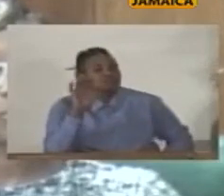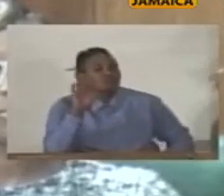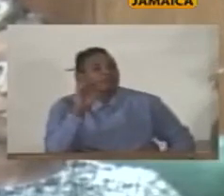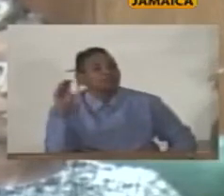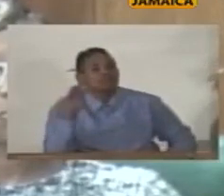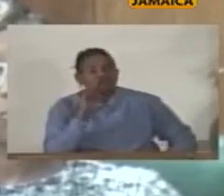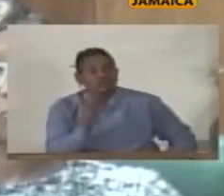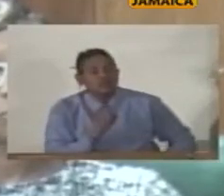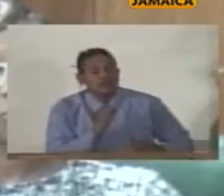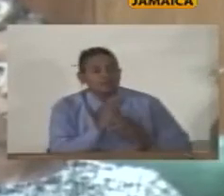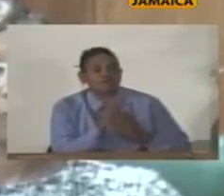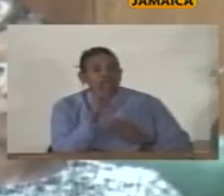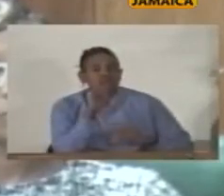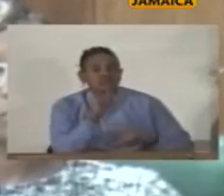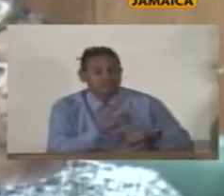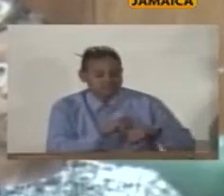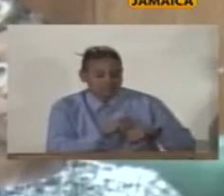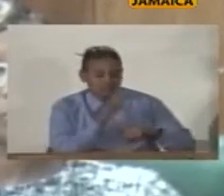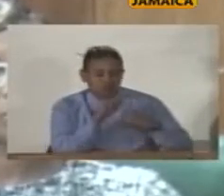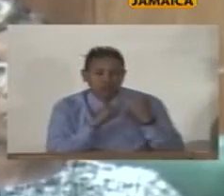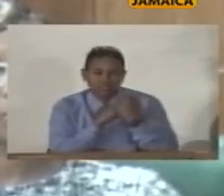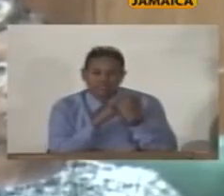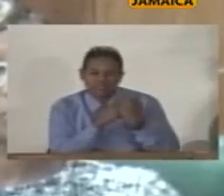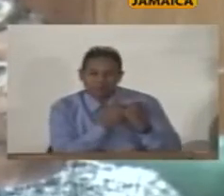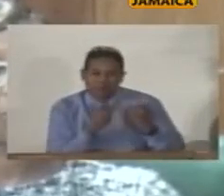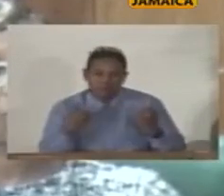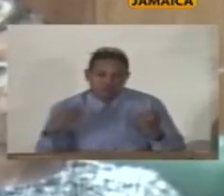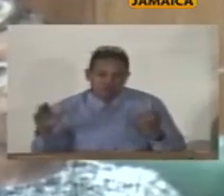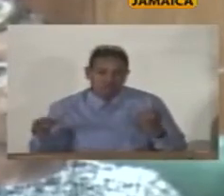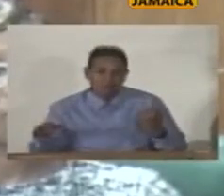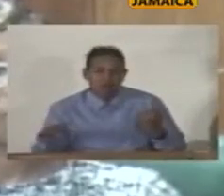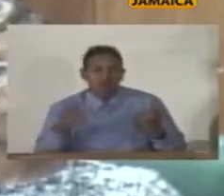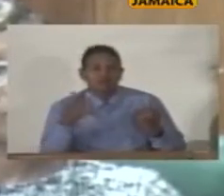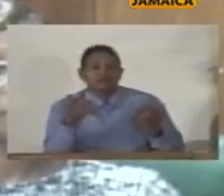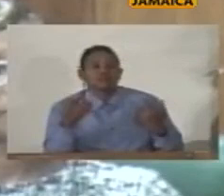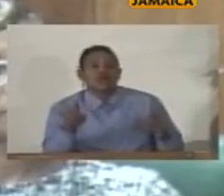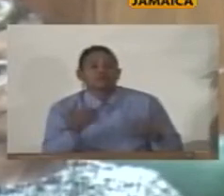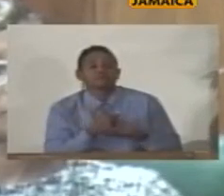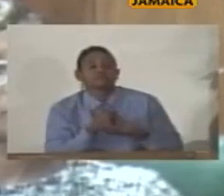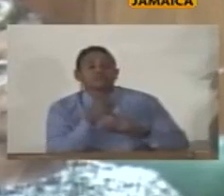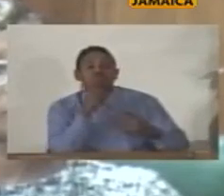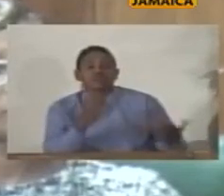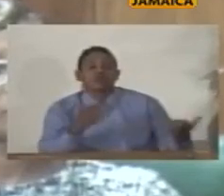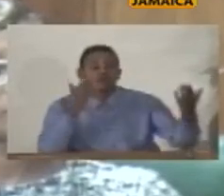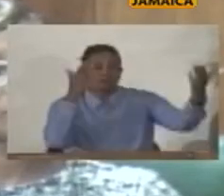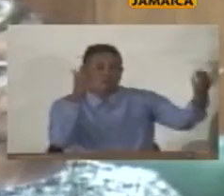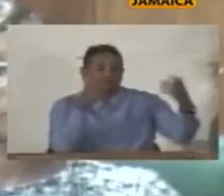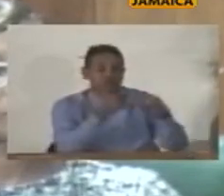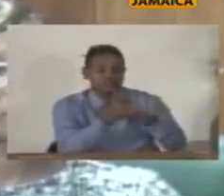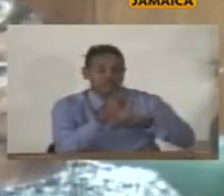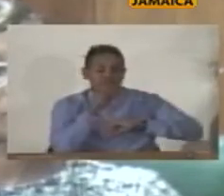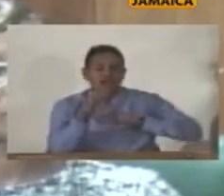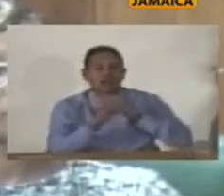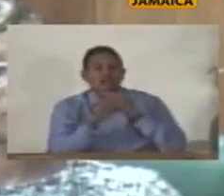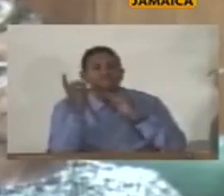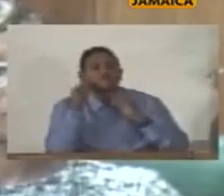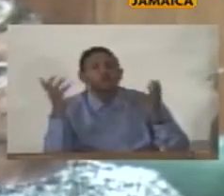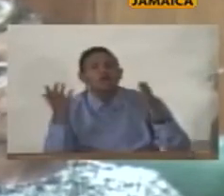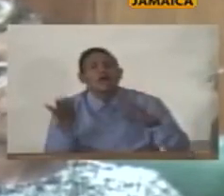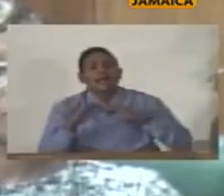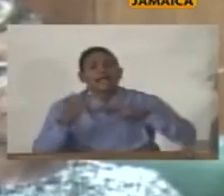approved for that period to assist members of parliament. There was a proposal also for the